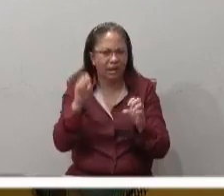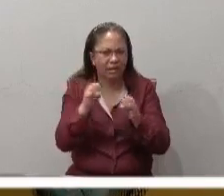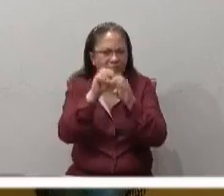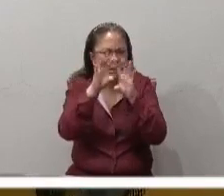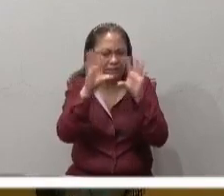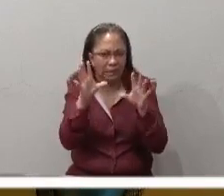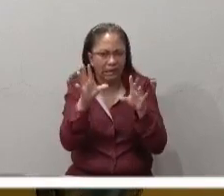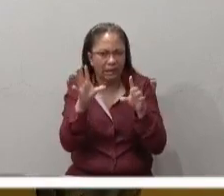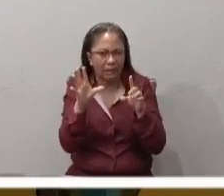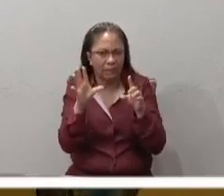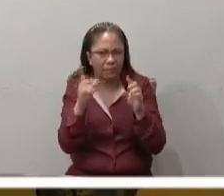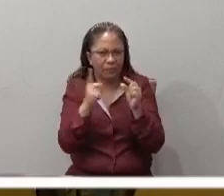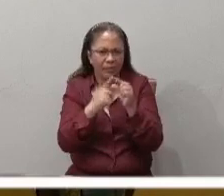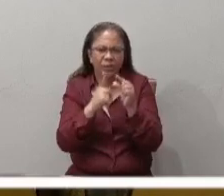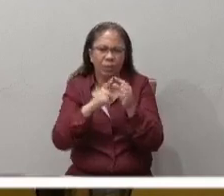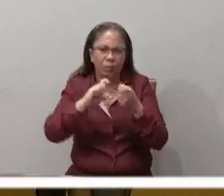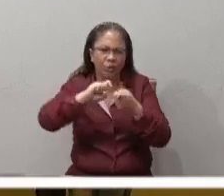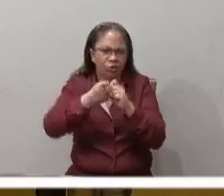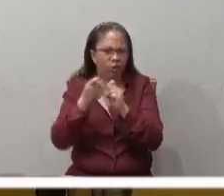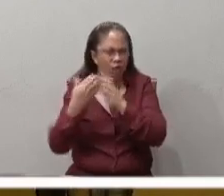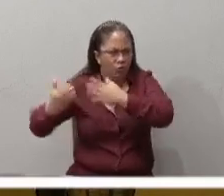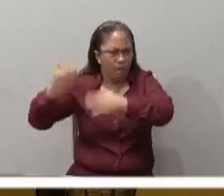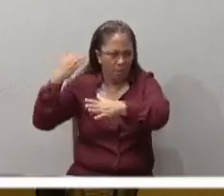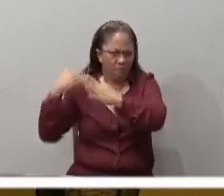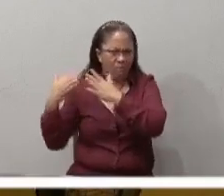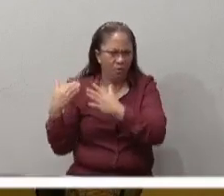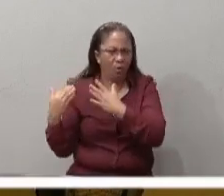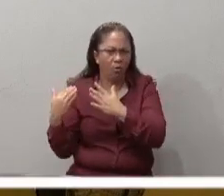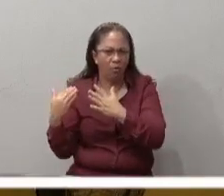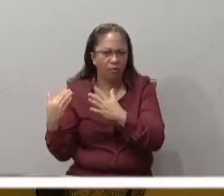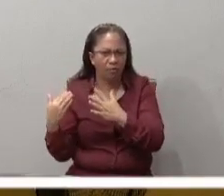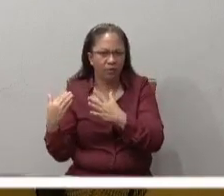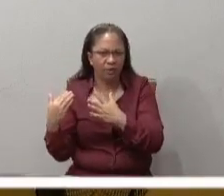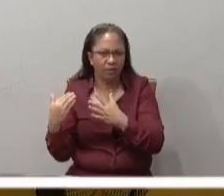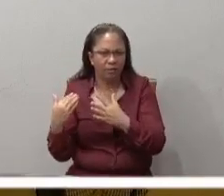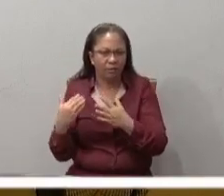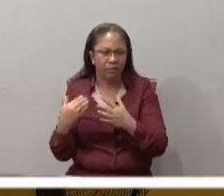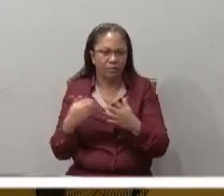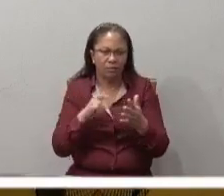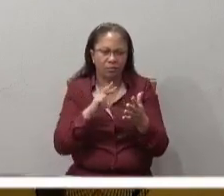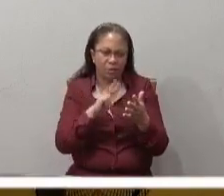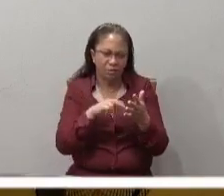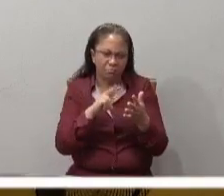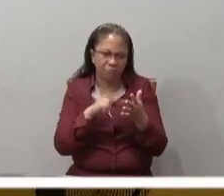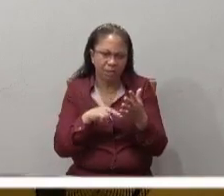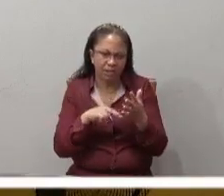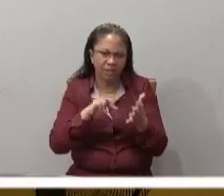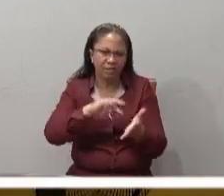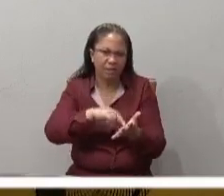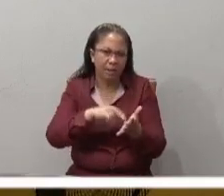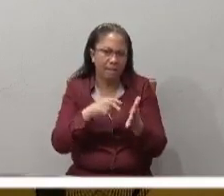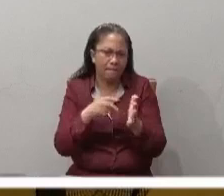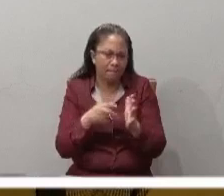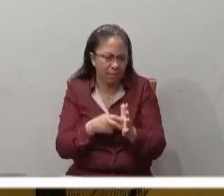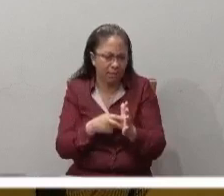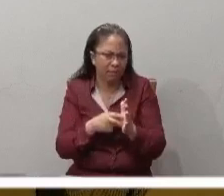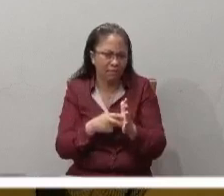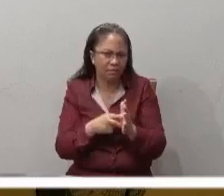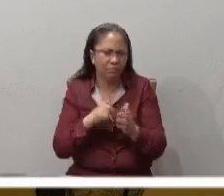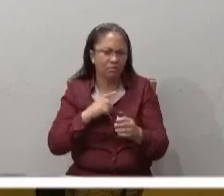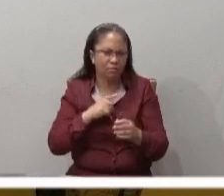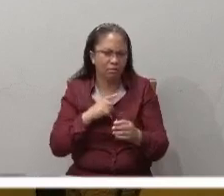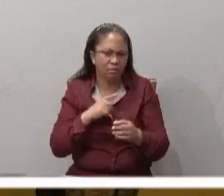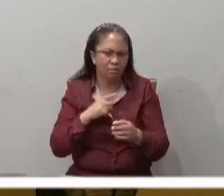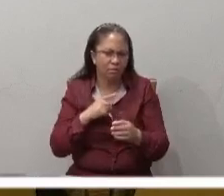the essence of what the text actually speaks to. So what the text actually reads closest to its original